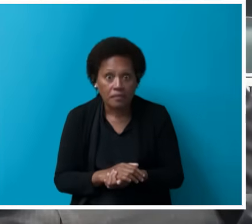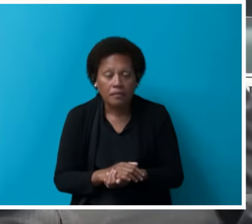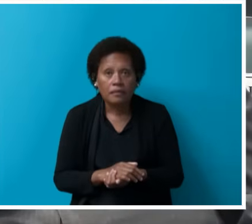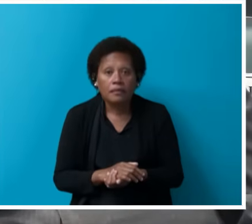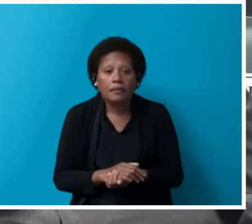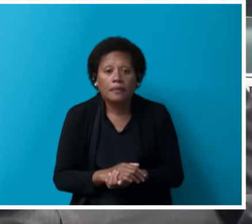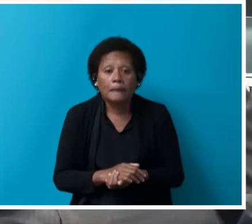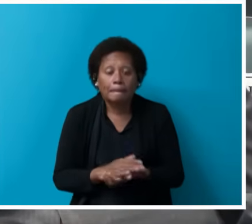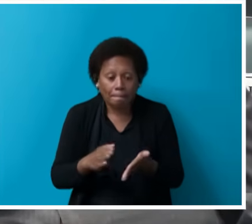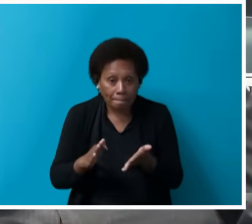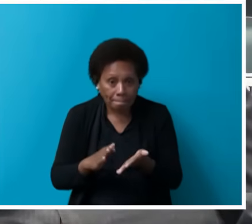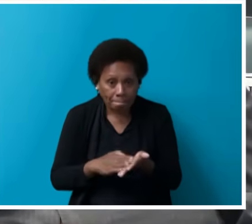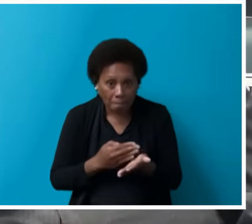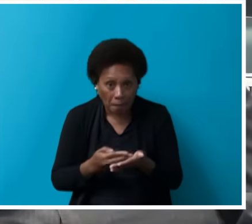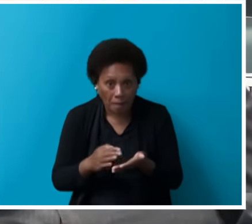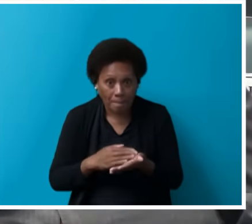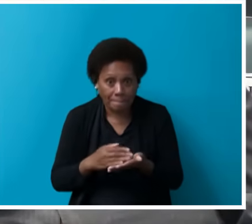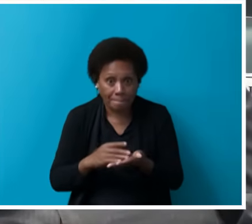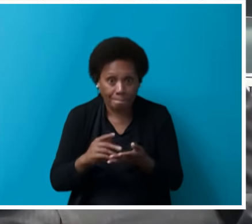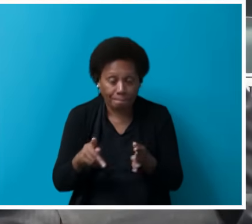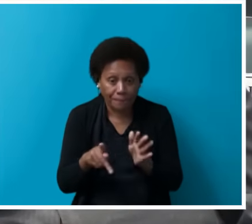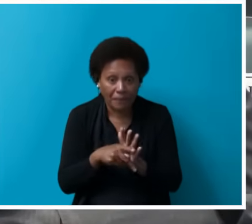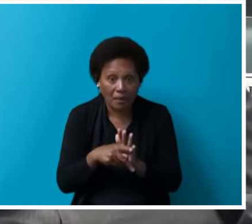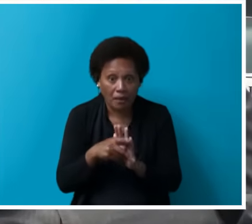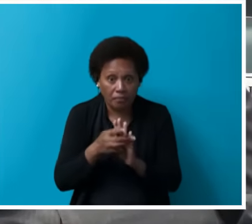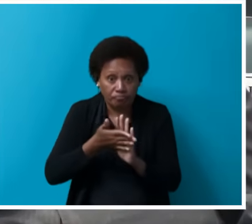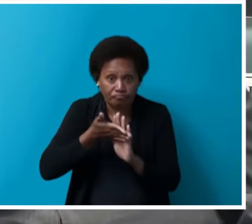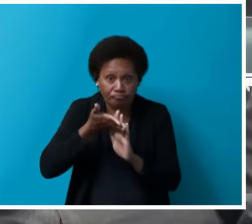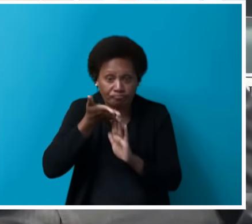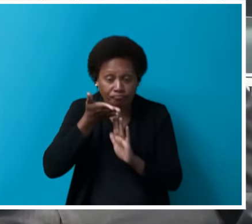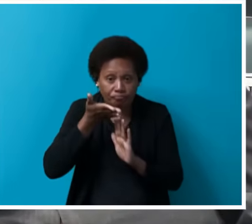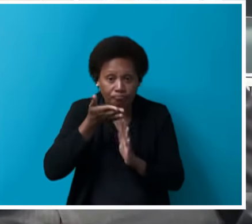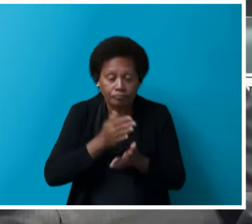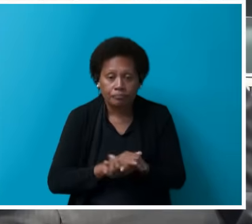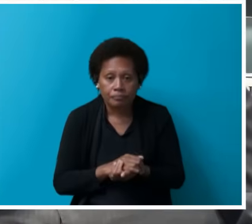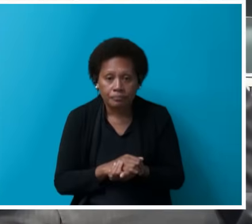up. It is entirely on the shoulders of the government.